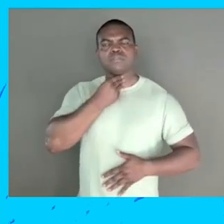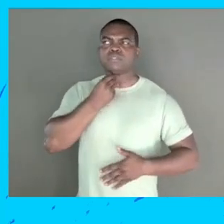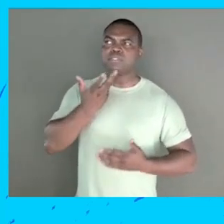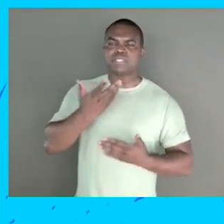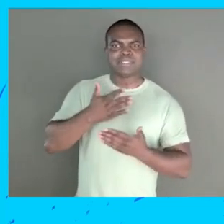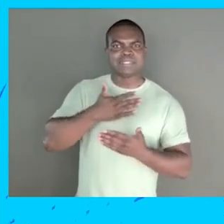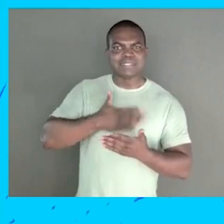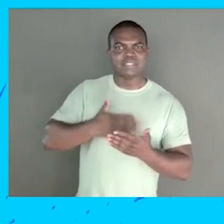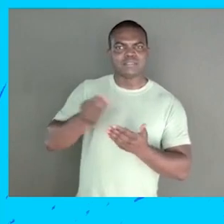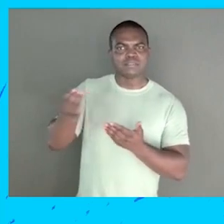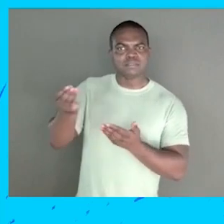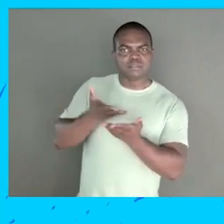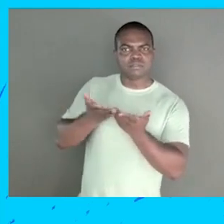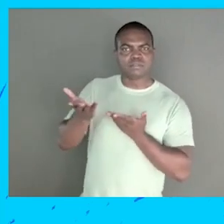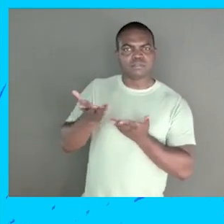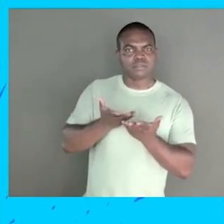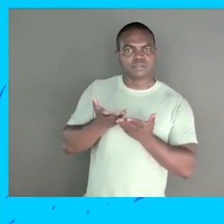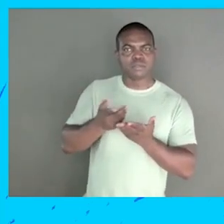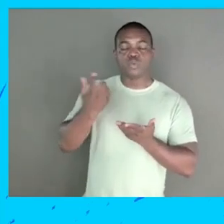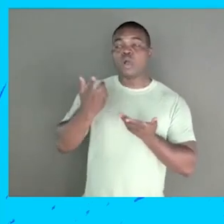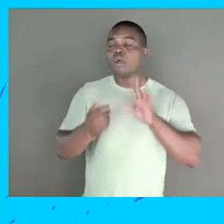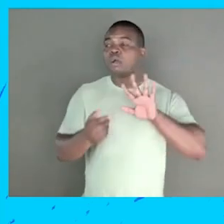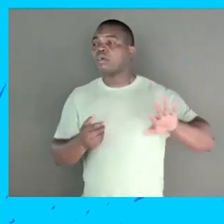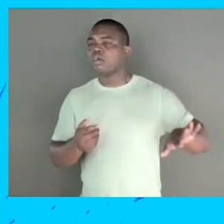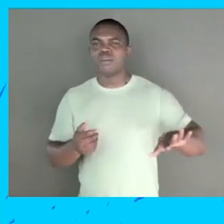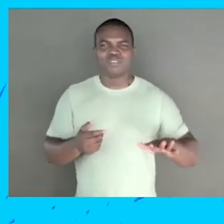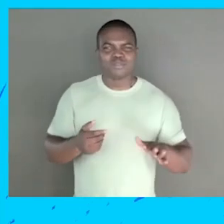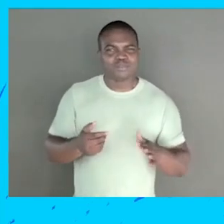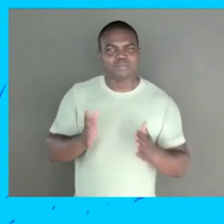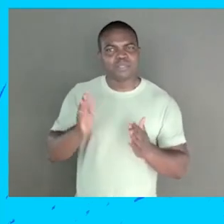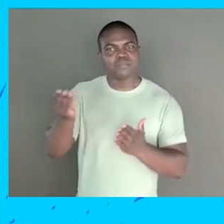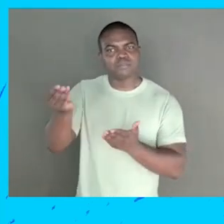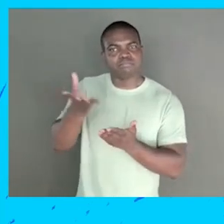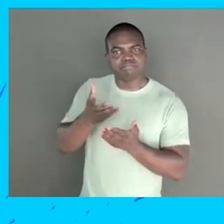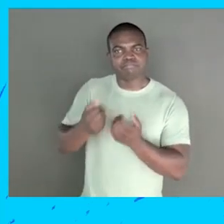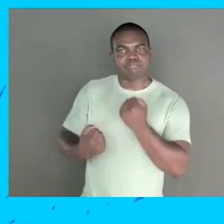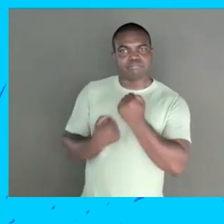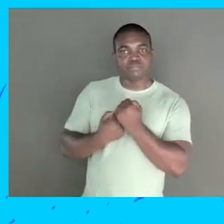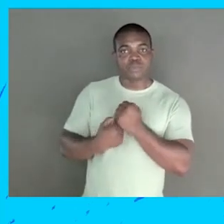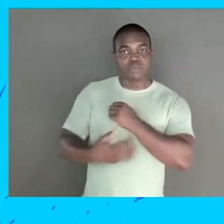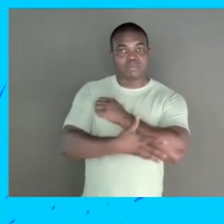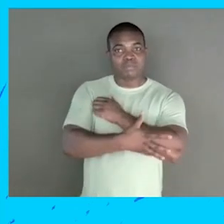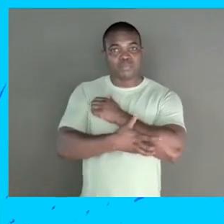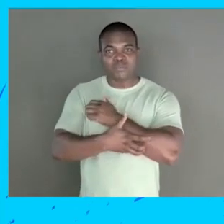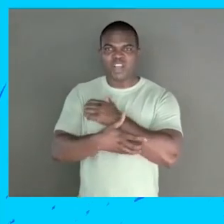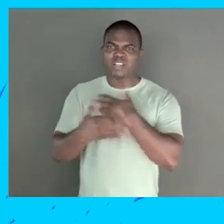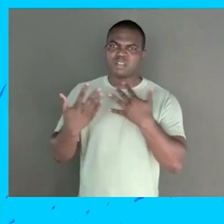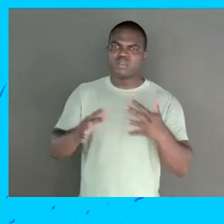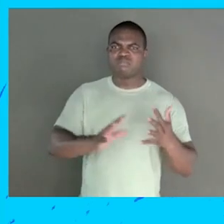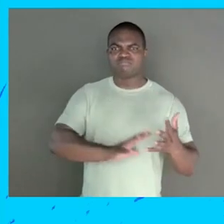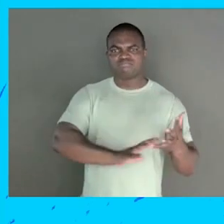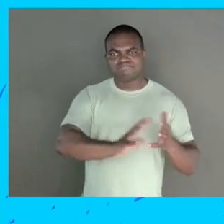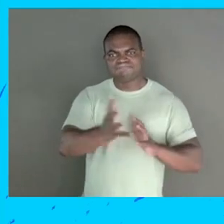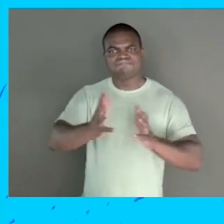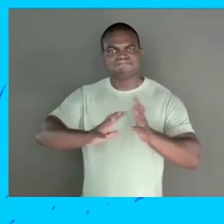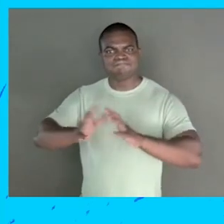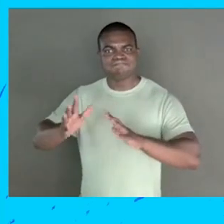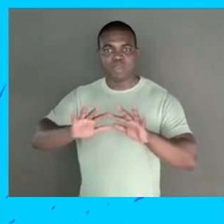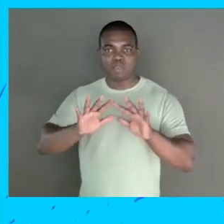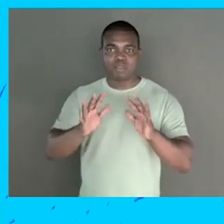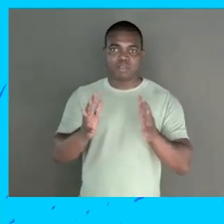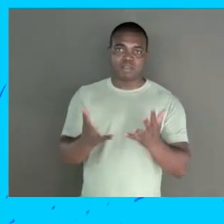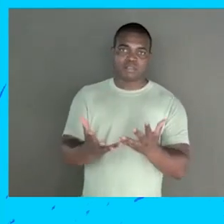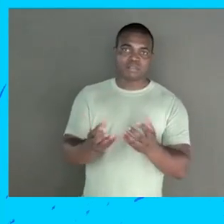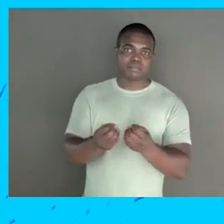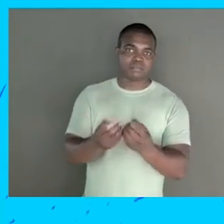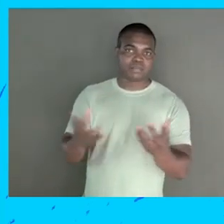is a monster in which the earth is its home. It spreads and attacks with evident ways, and you just let it roam. We